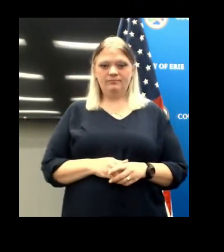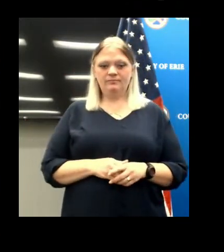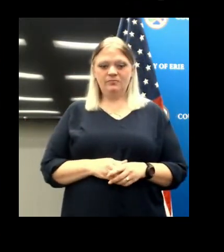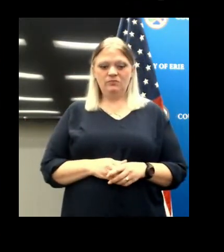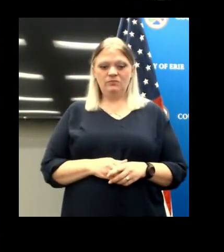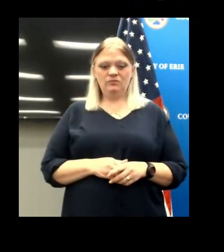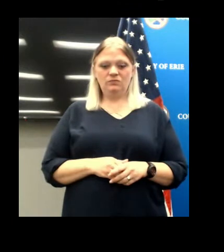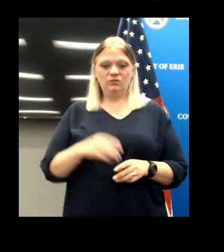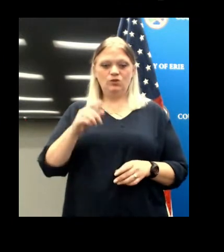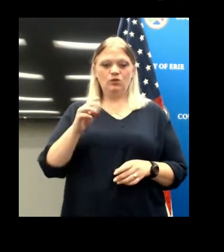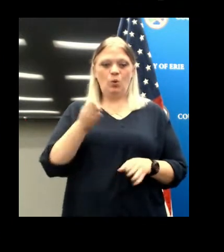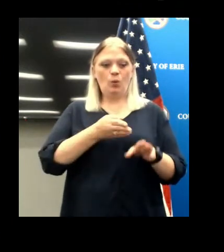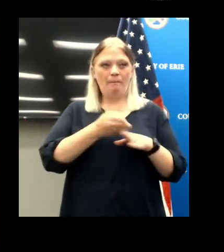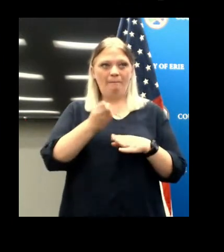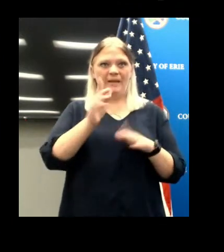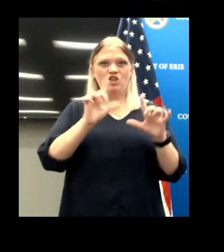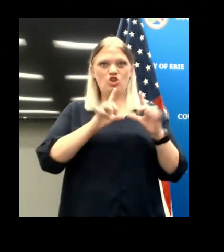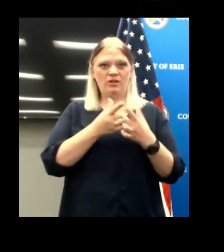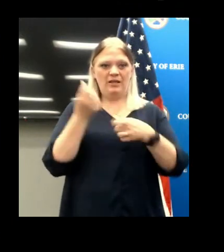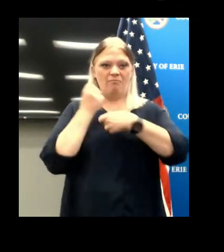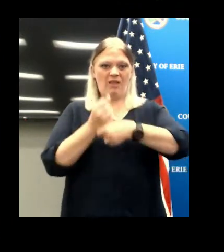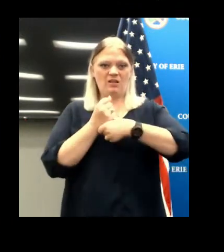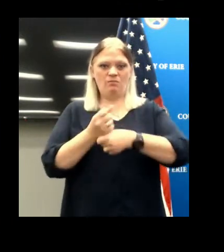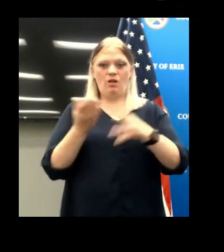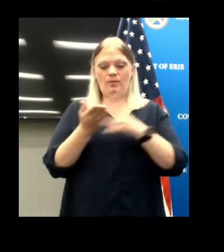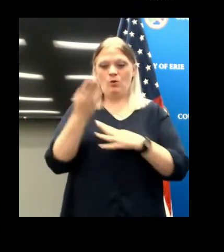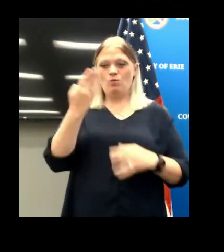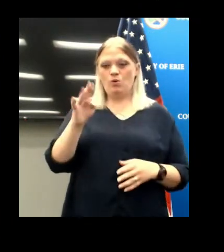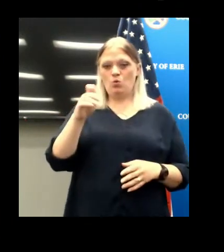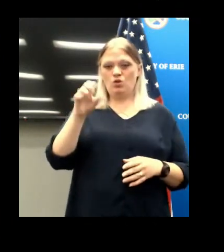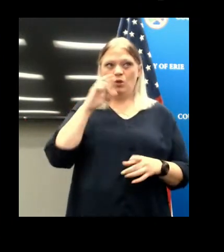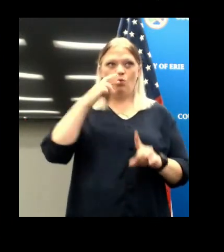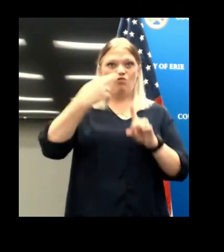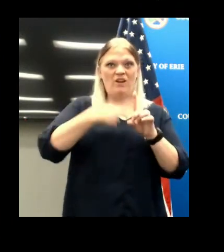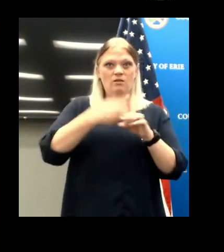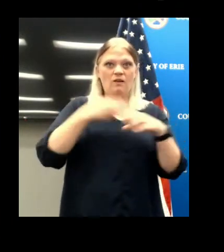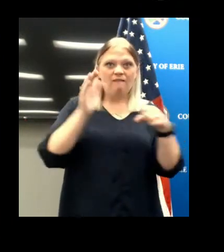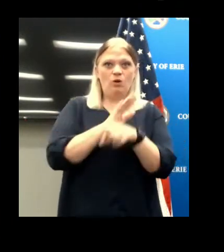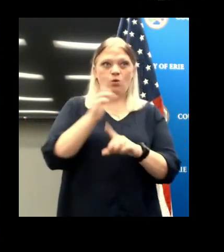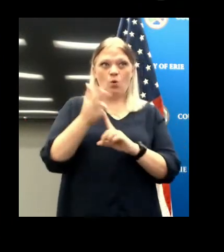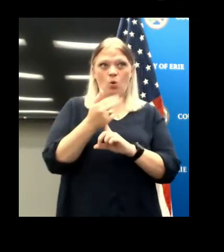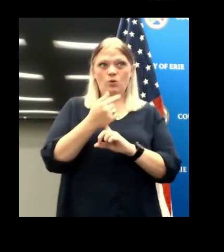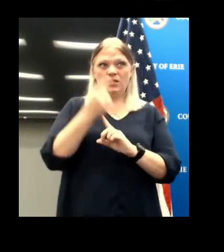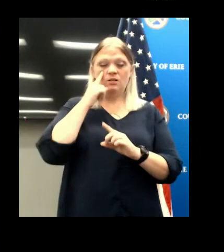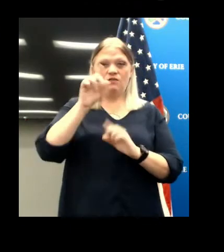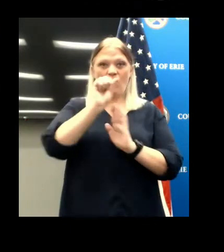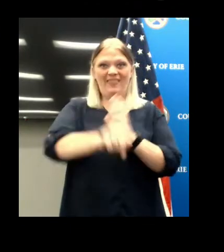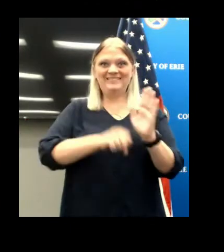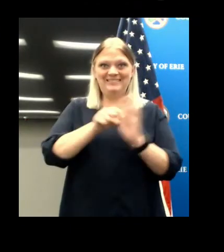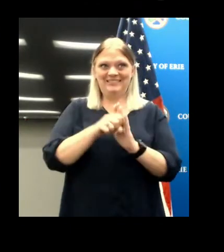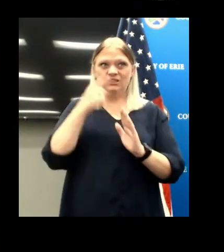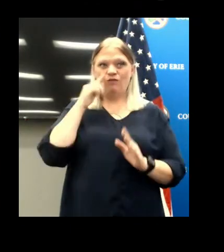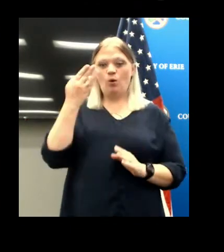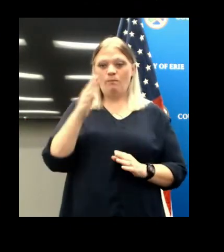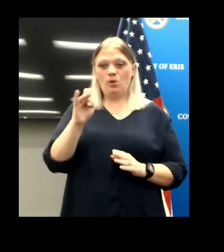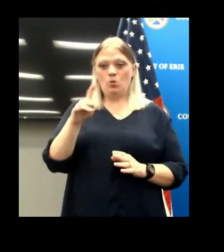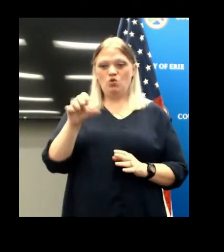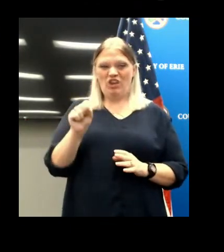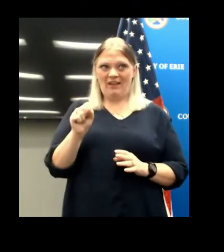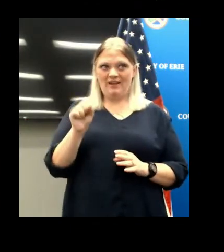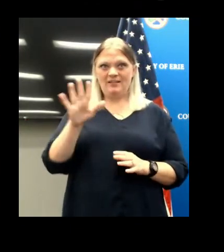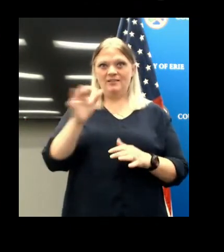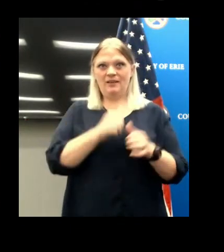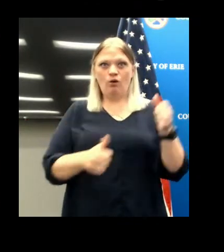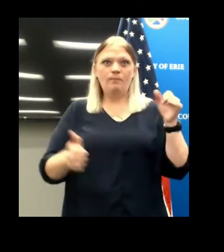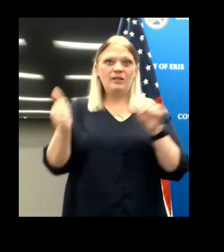Baseball, through the Blue Jays, would be basically renting full hotels for the season. For the Blue Jays, their administrators,